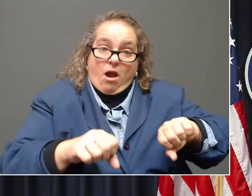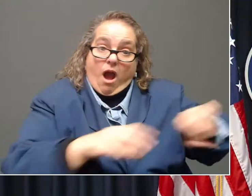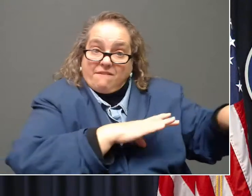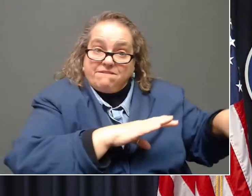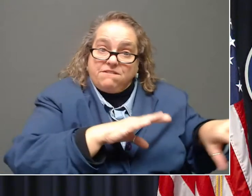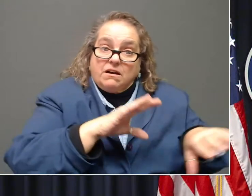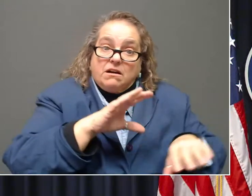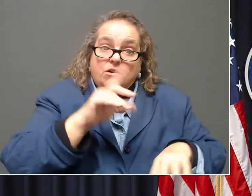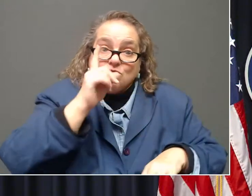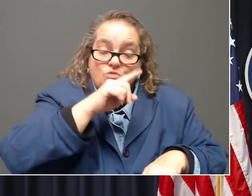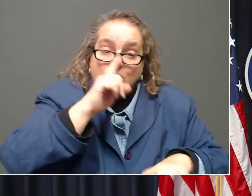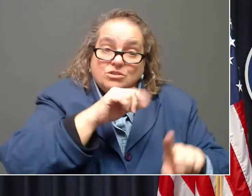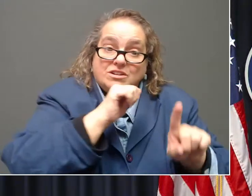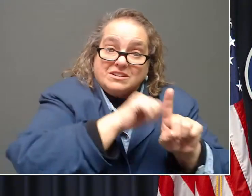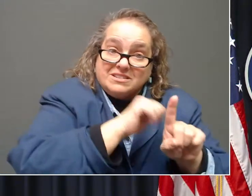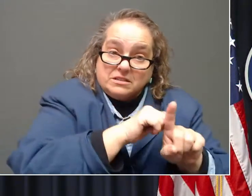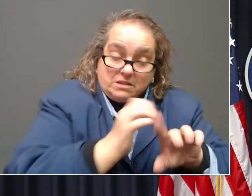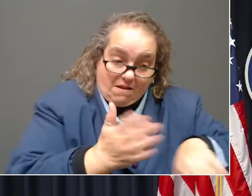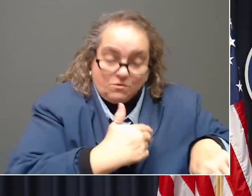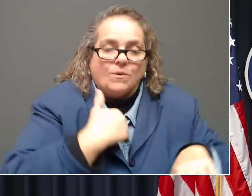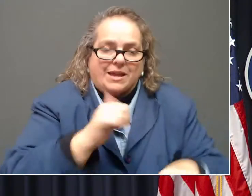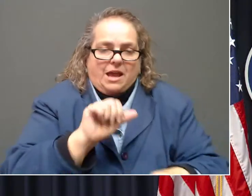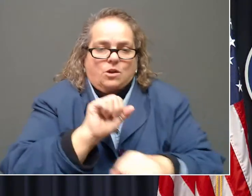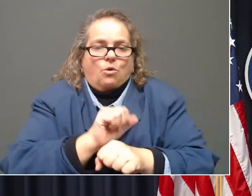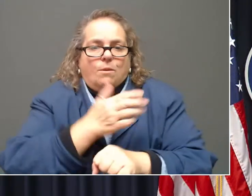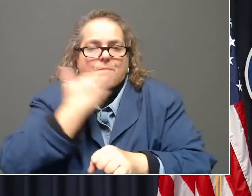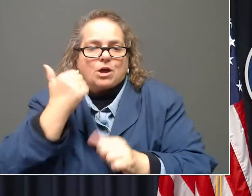We just have to then close them out once we've caught them.